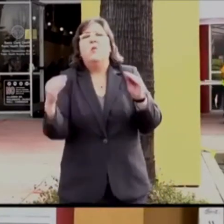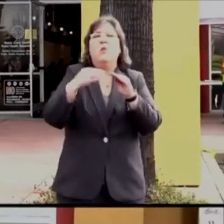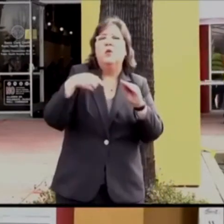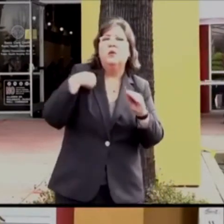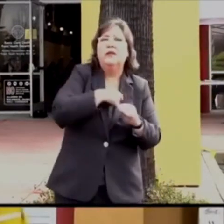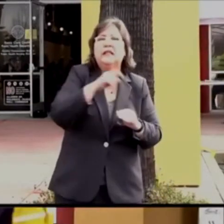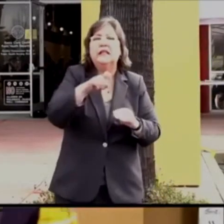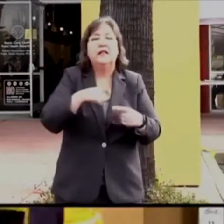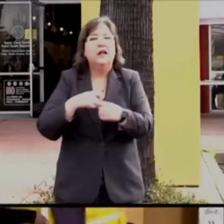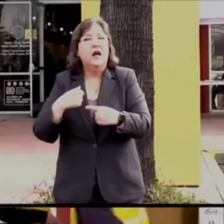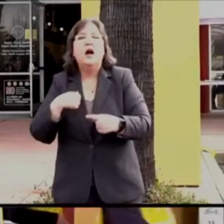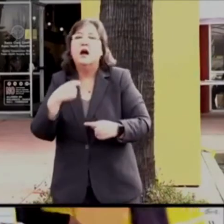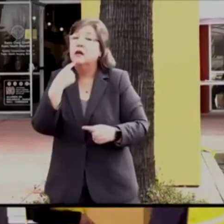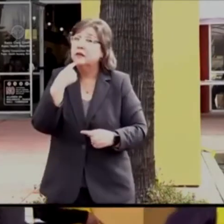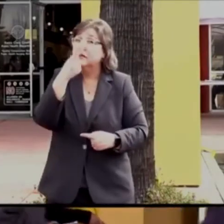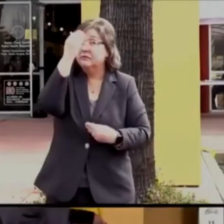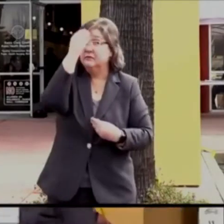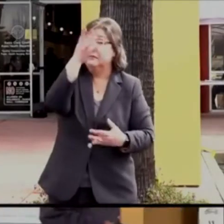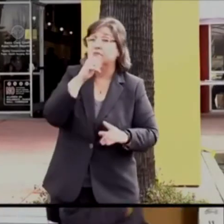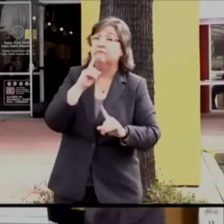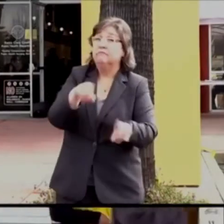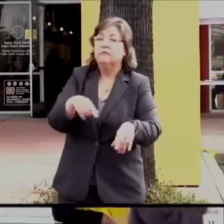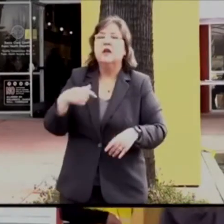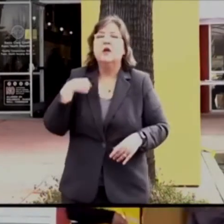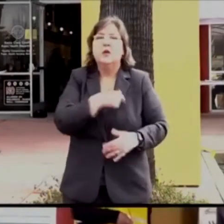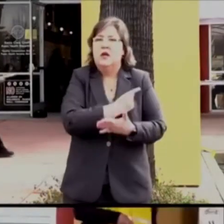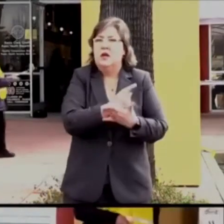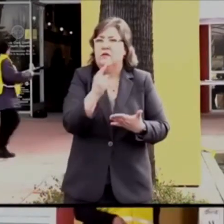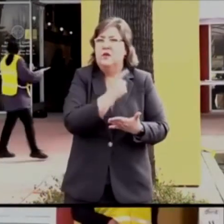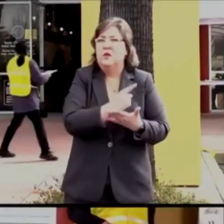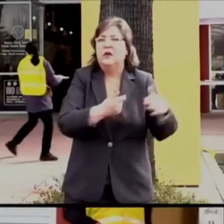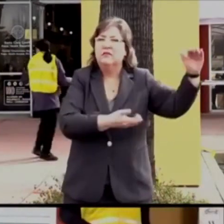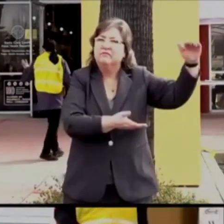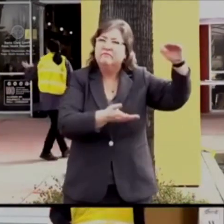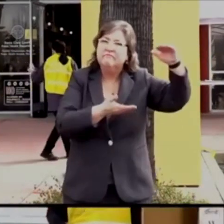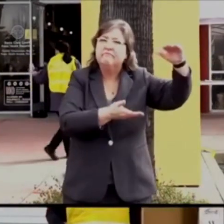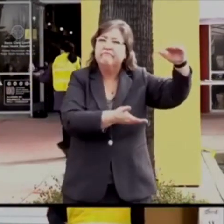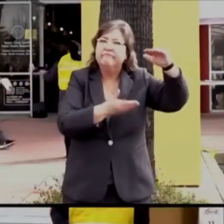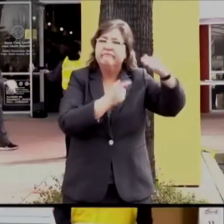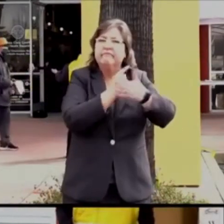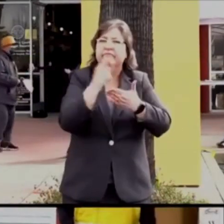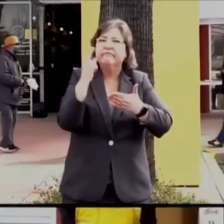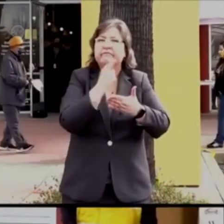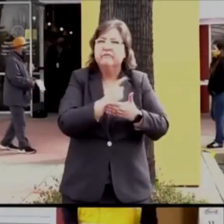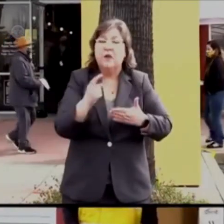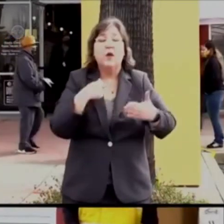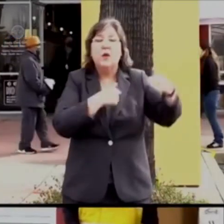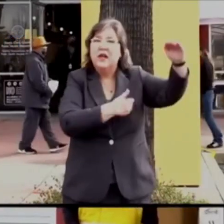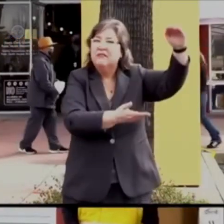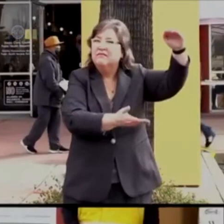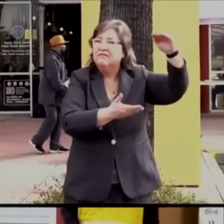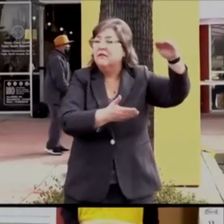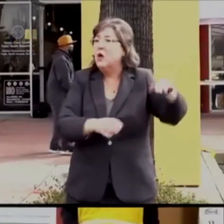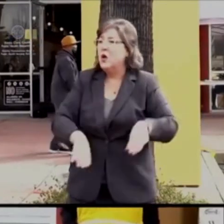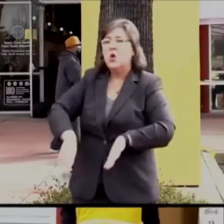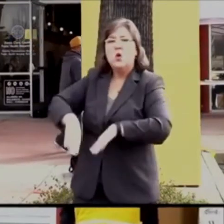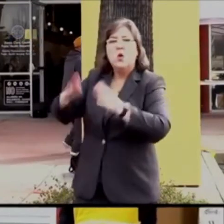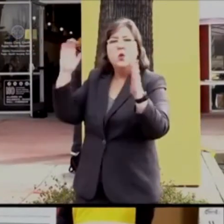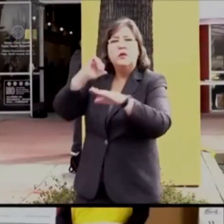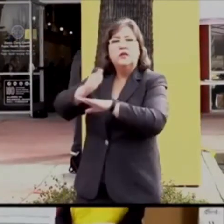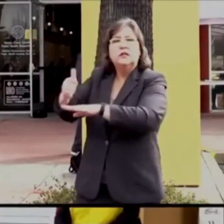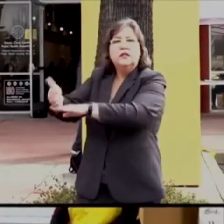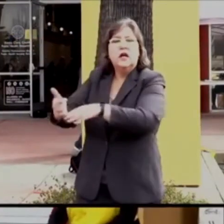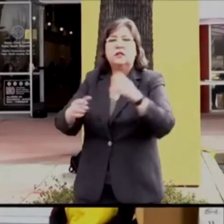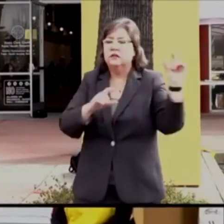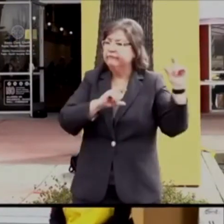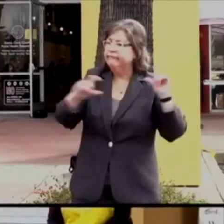I can tell you that on average we get our allocation every week, and as far as we can get allocation, we'll be open completely. All our sites are open and